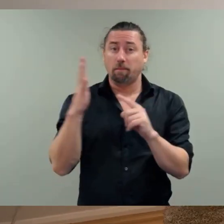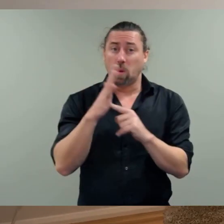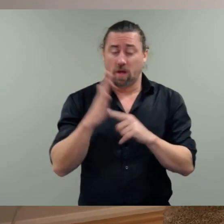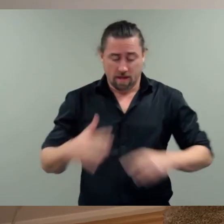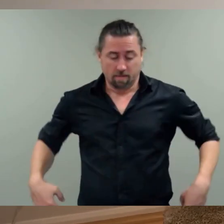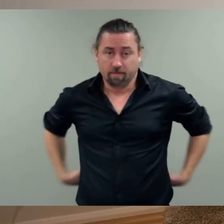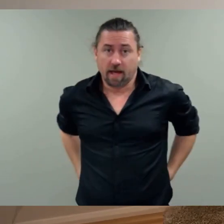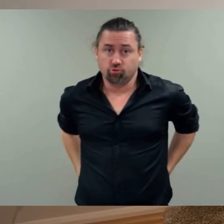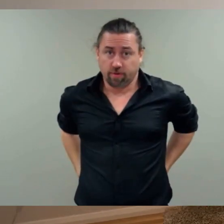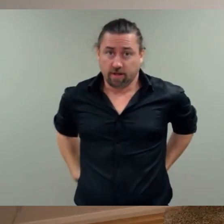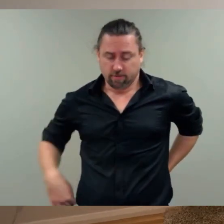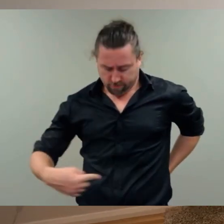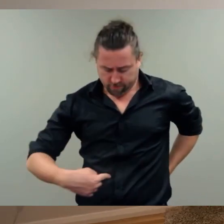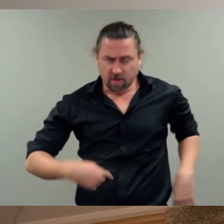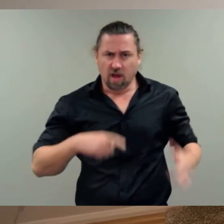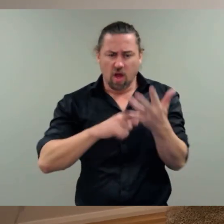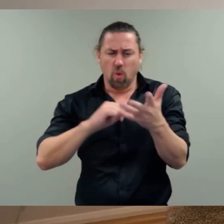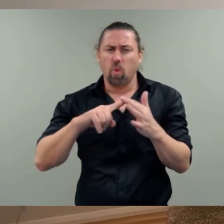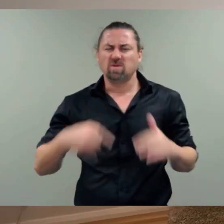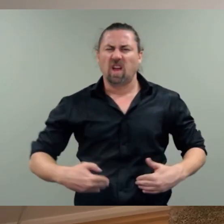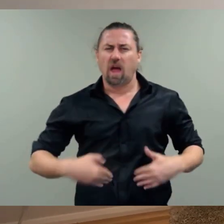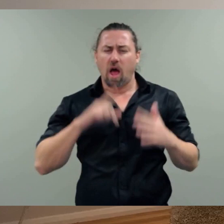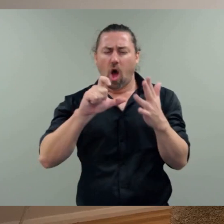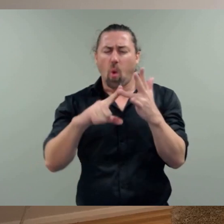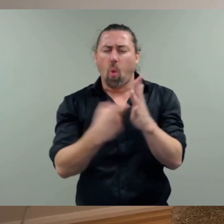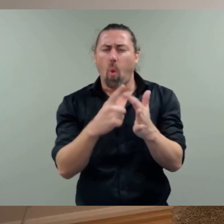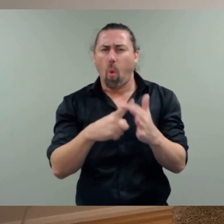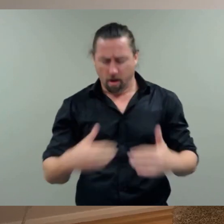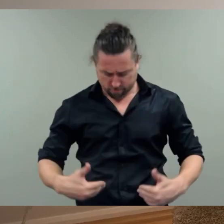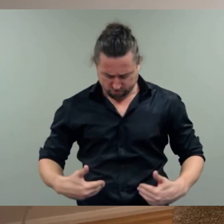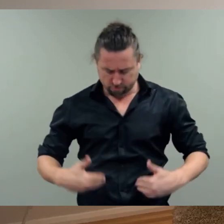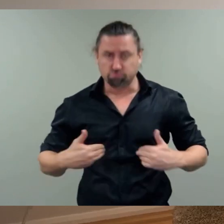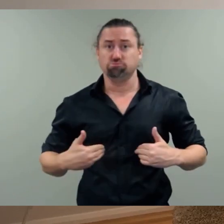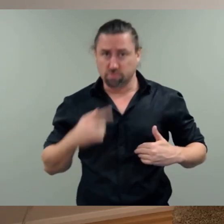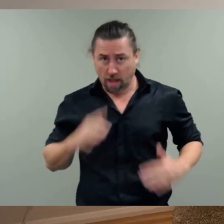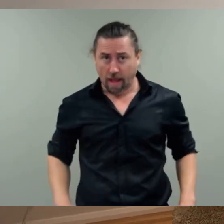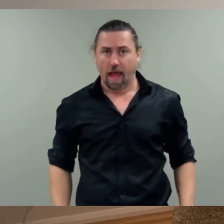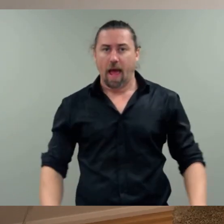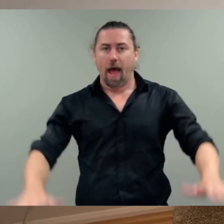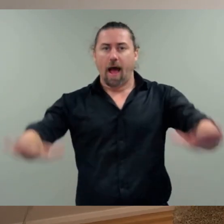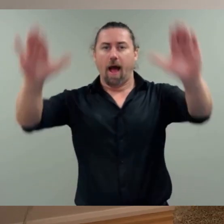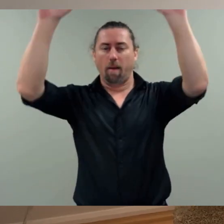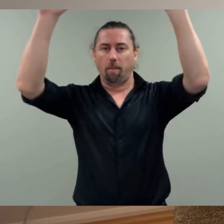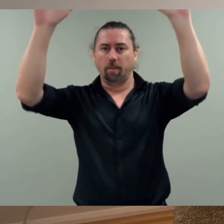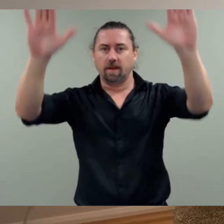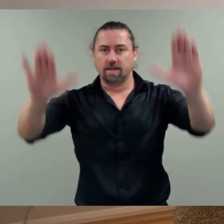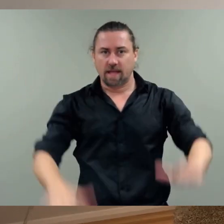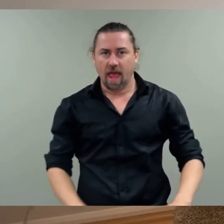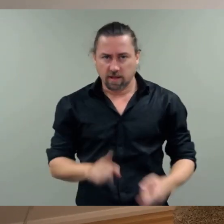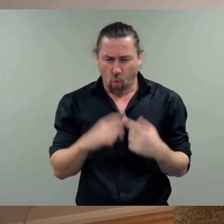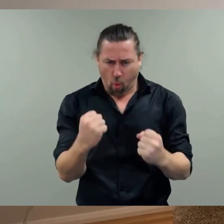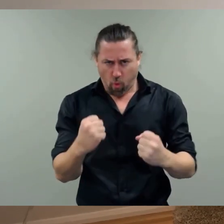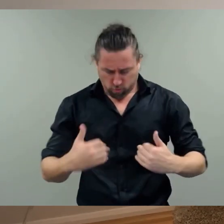Remember to keep your back nice and straight and engage your core muscles as you bring your arms up and back down